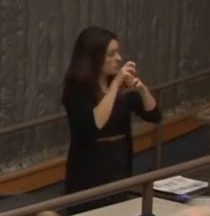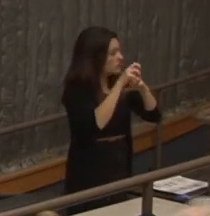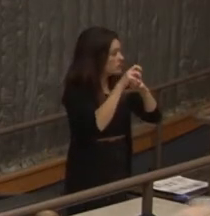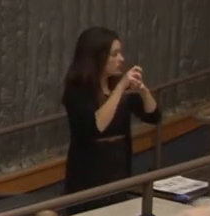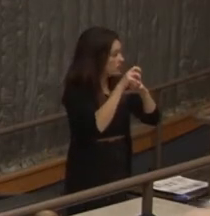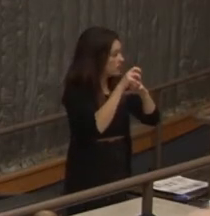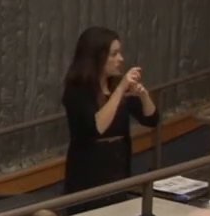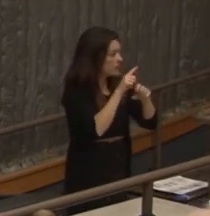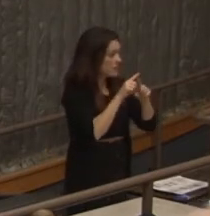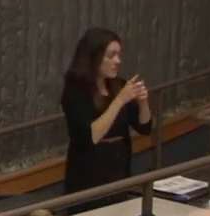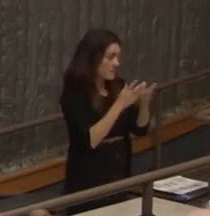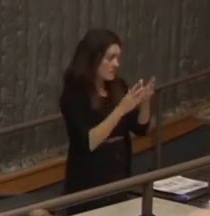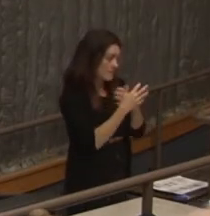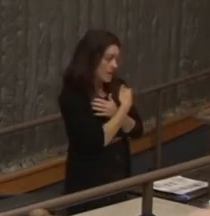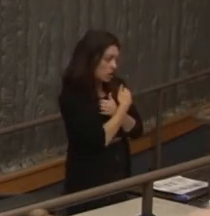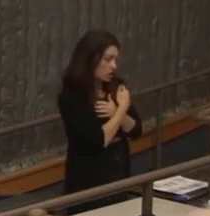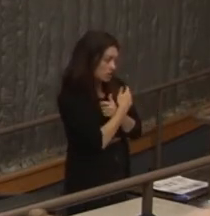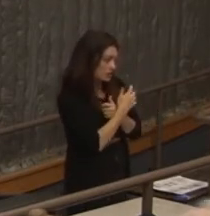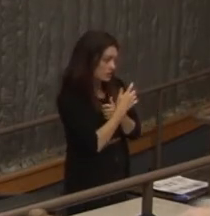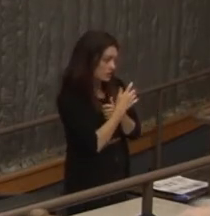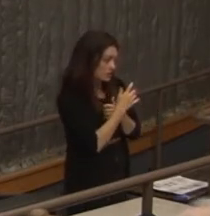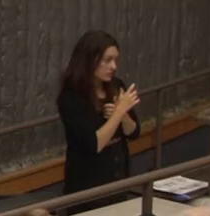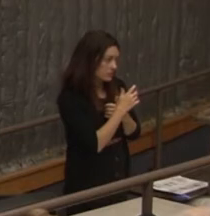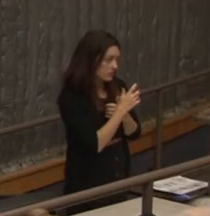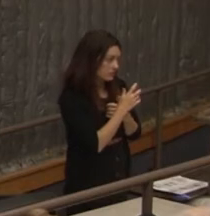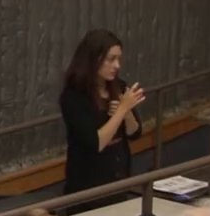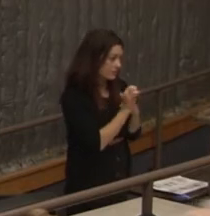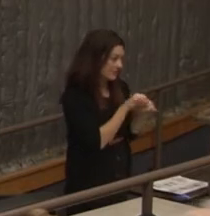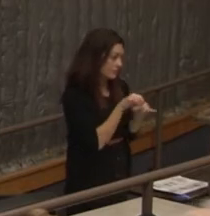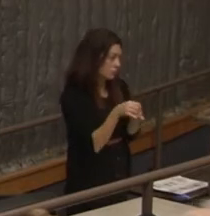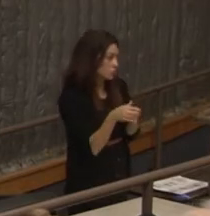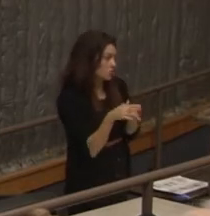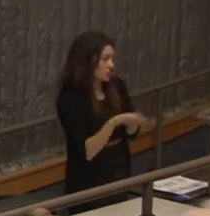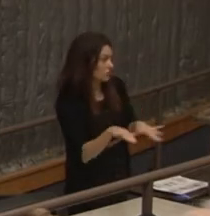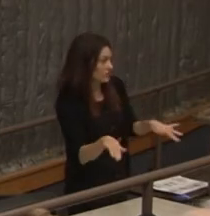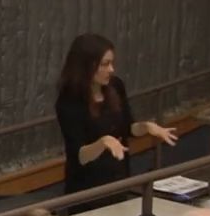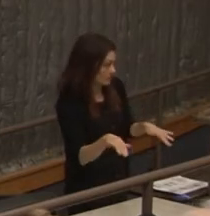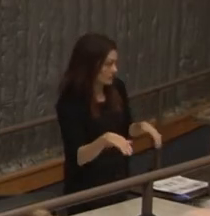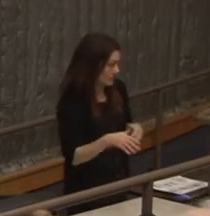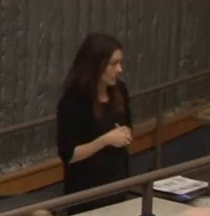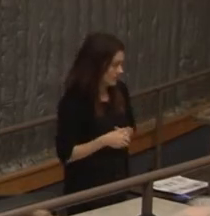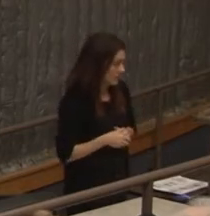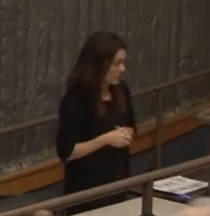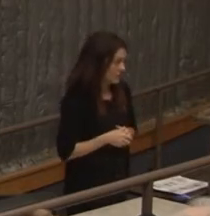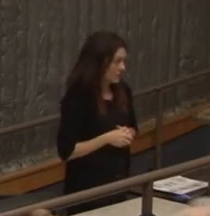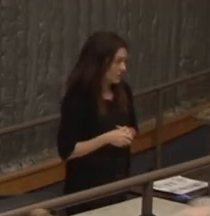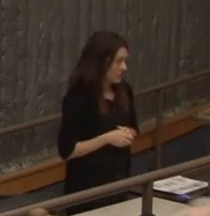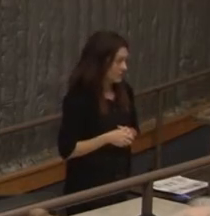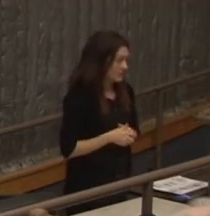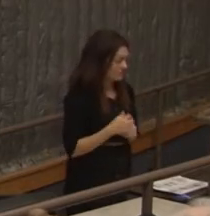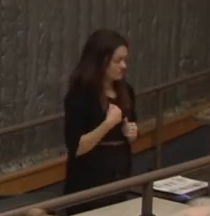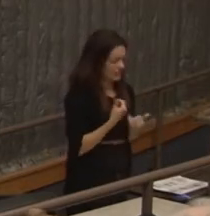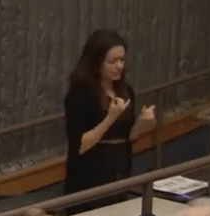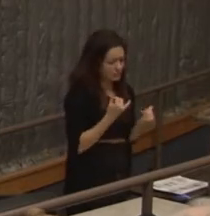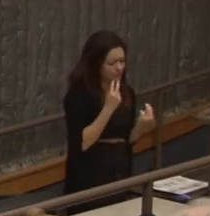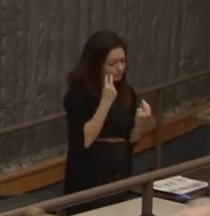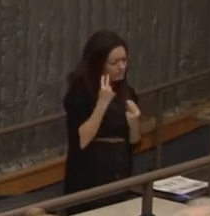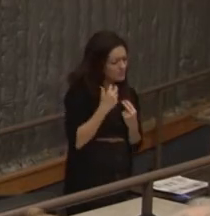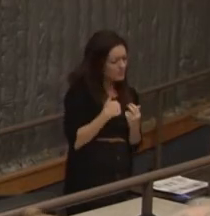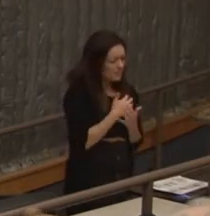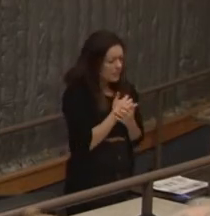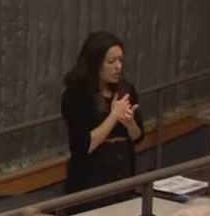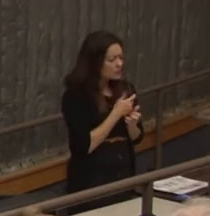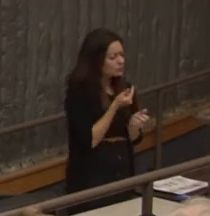bears? He's trying to evoke the fate of childhood. I still remember my teddy bear. It was green,